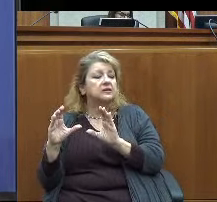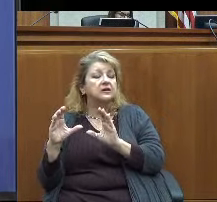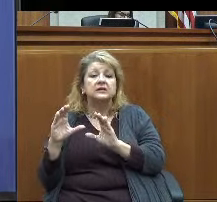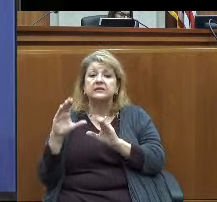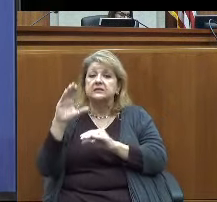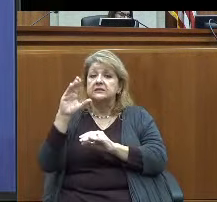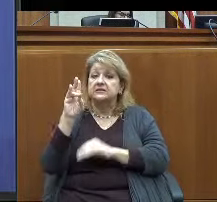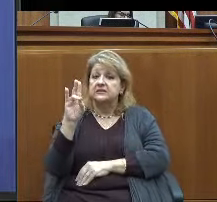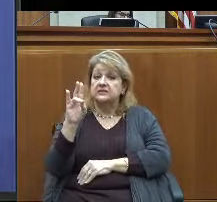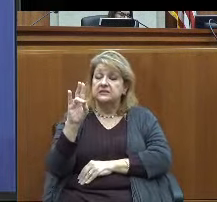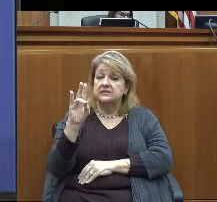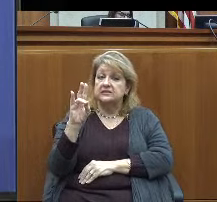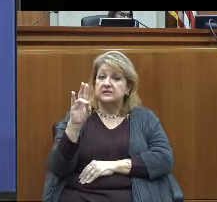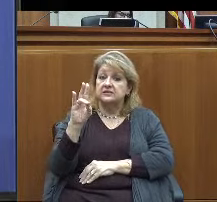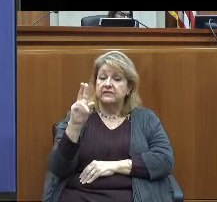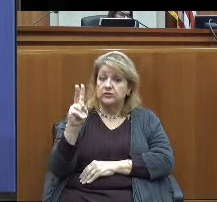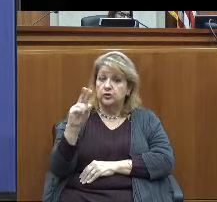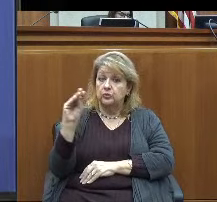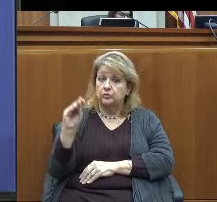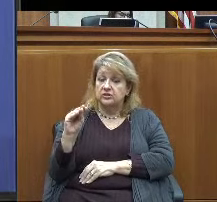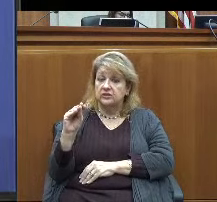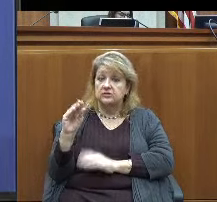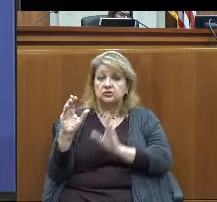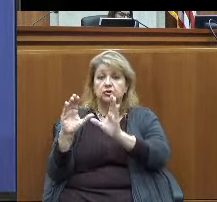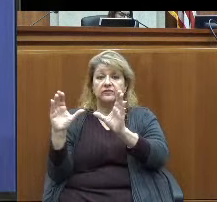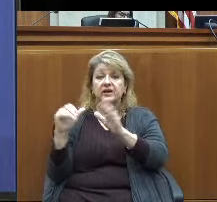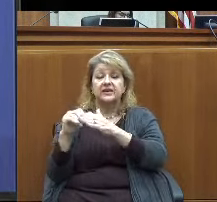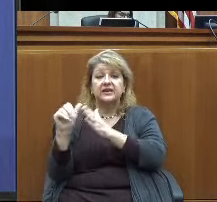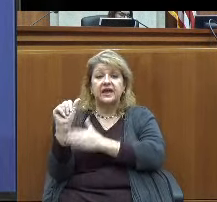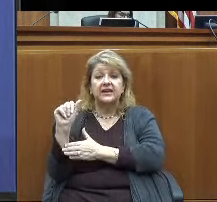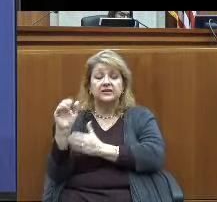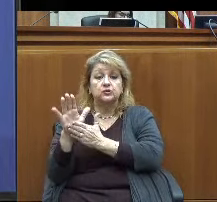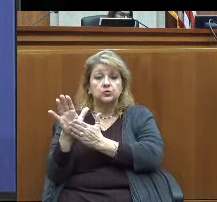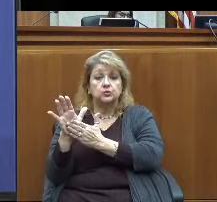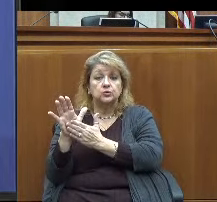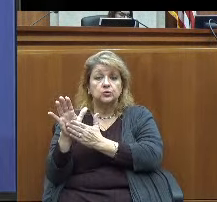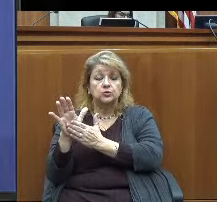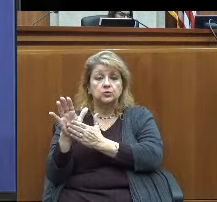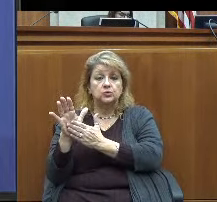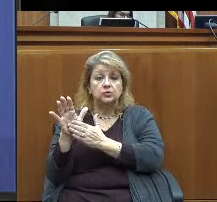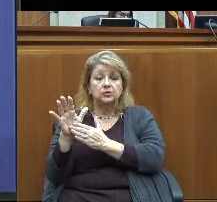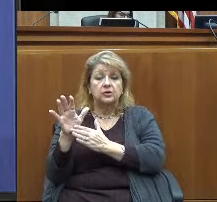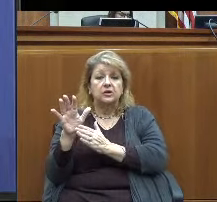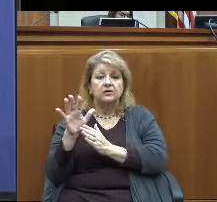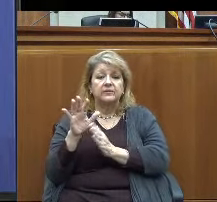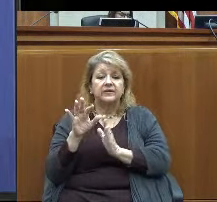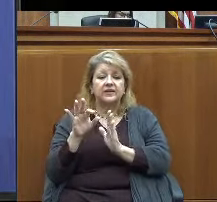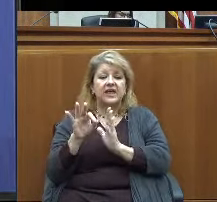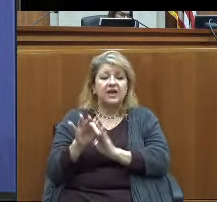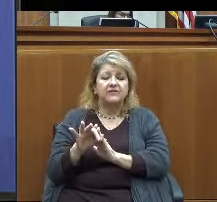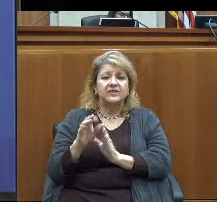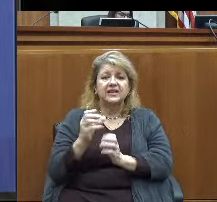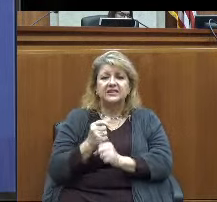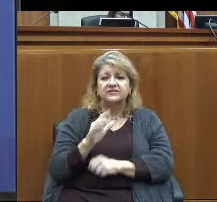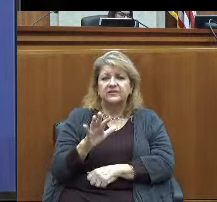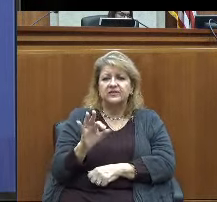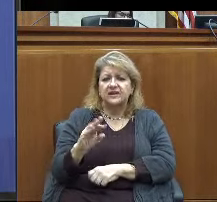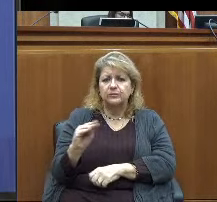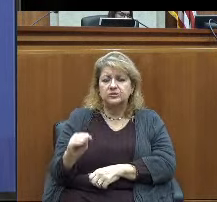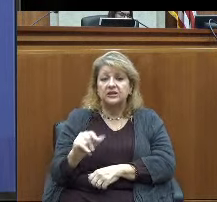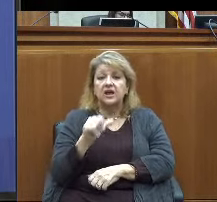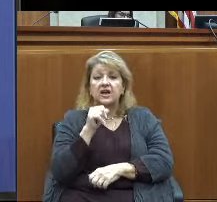teachers are certified in A school. Whenever you get some F, it's 59%. You look at, obviously, if you look